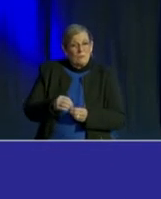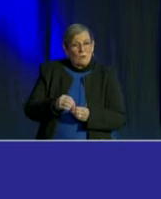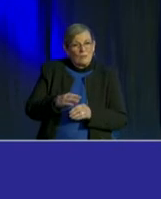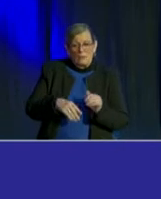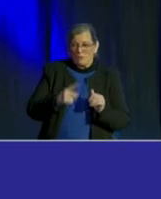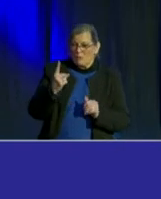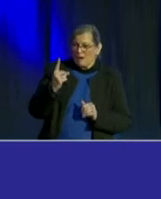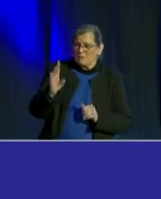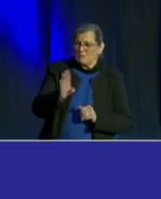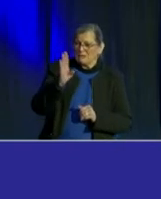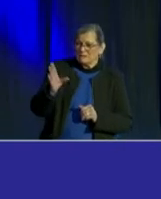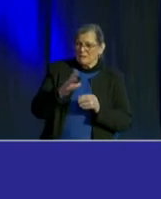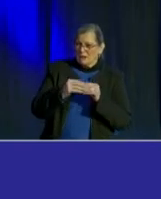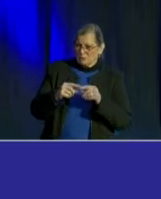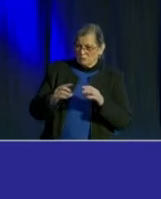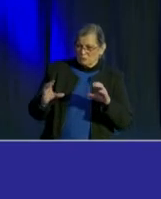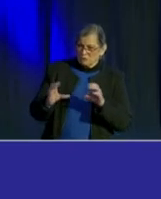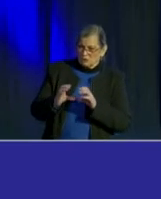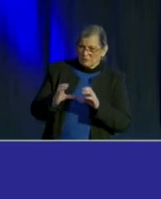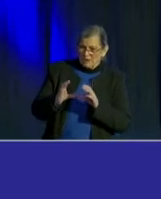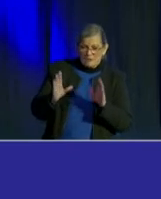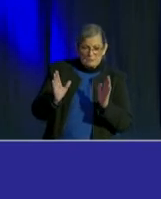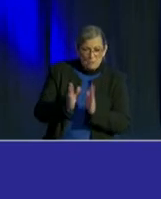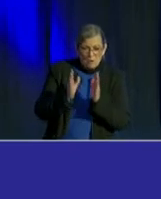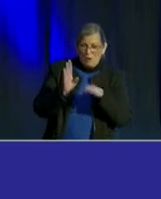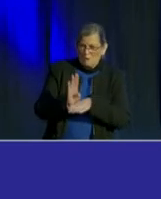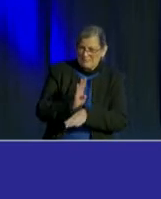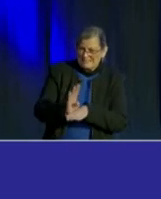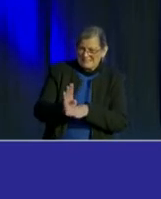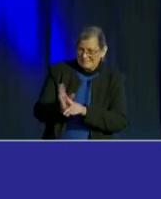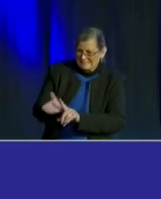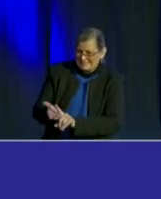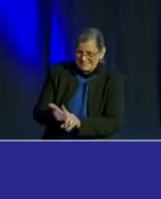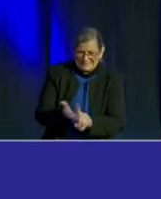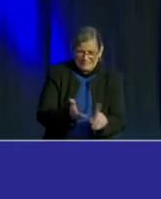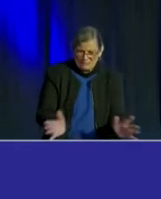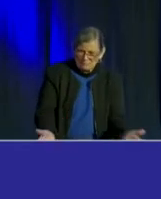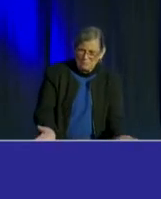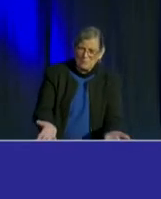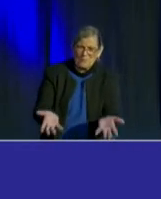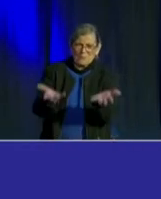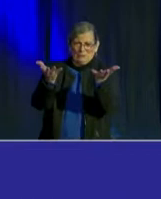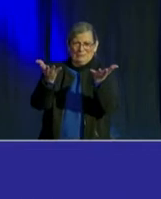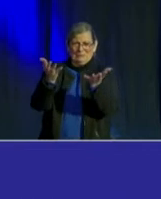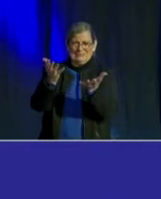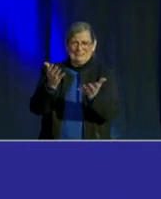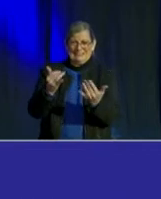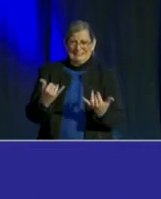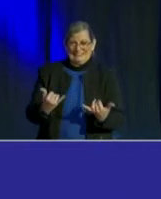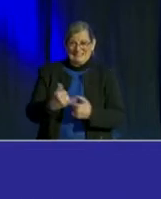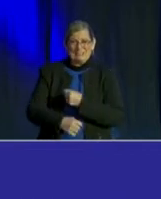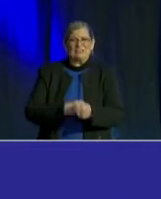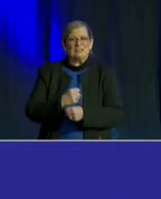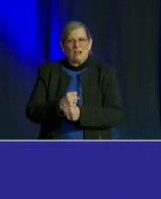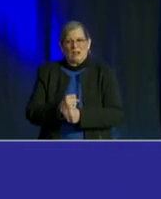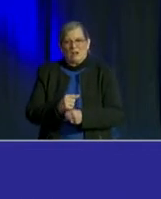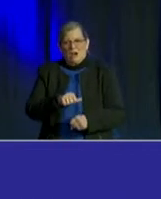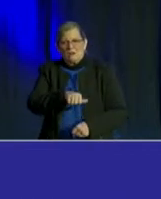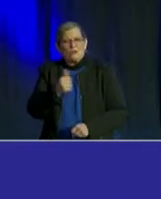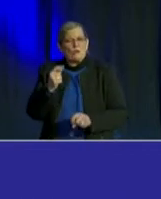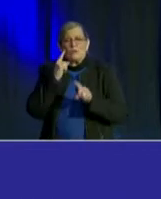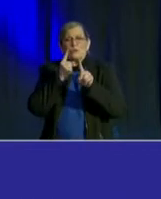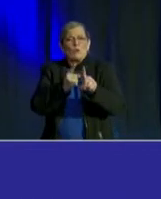in the district to get the things that we need to serve you better. This year, we've got the goal to do the same. So when